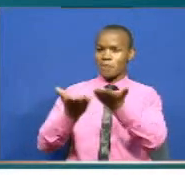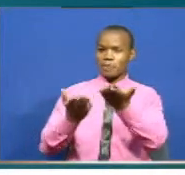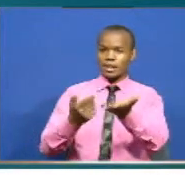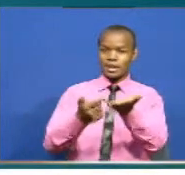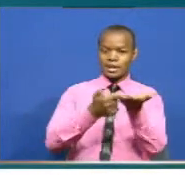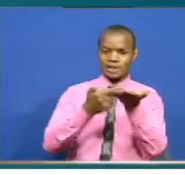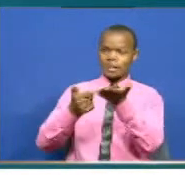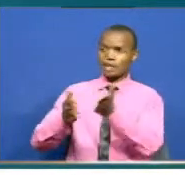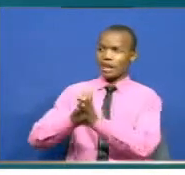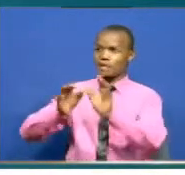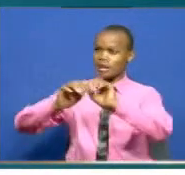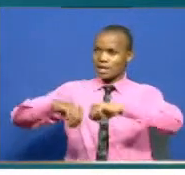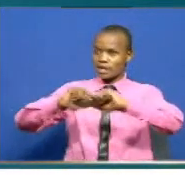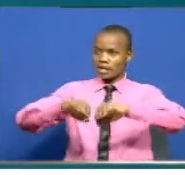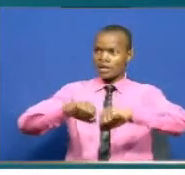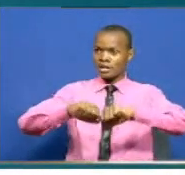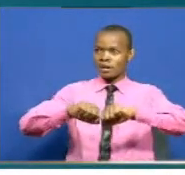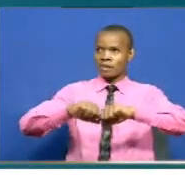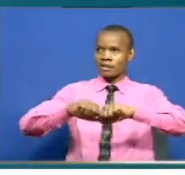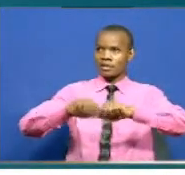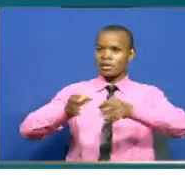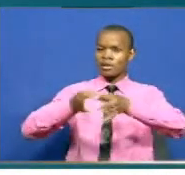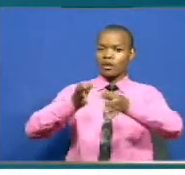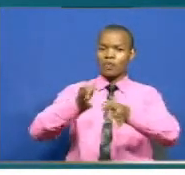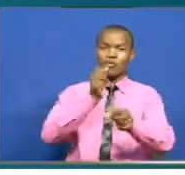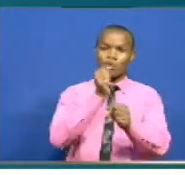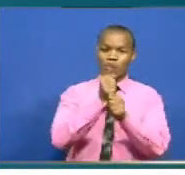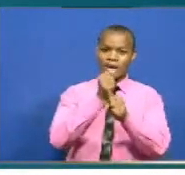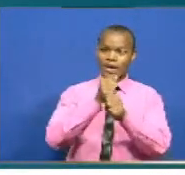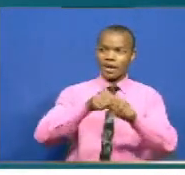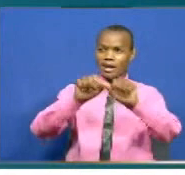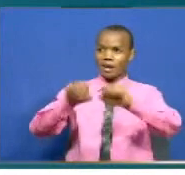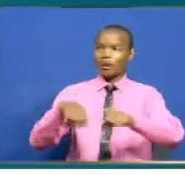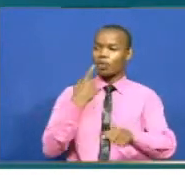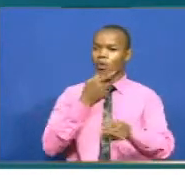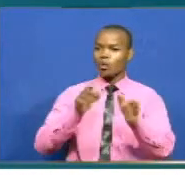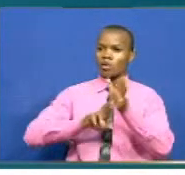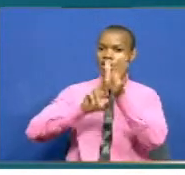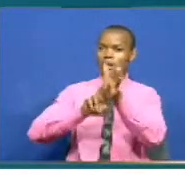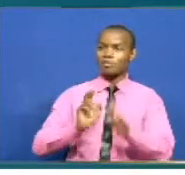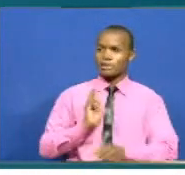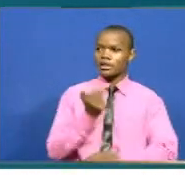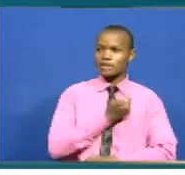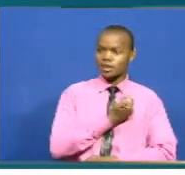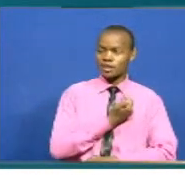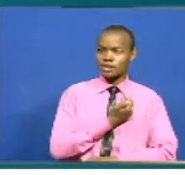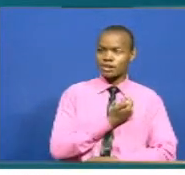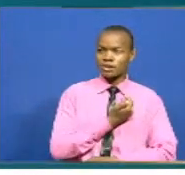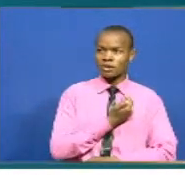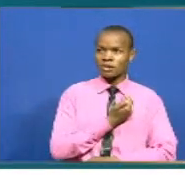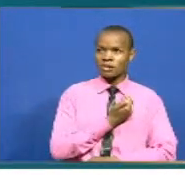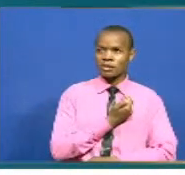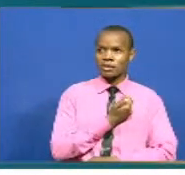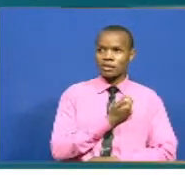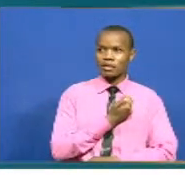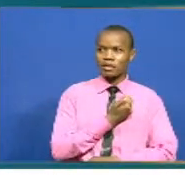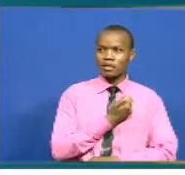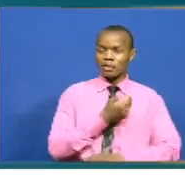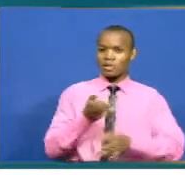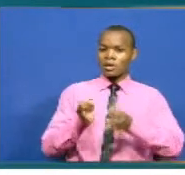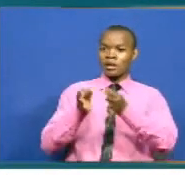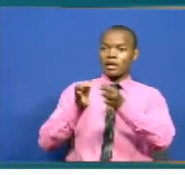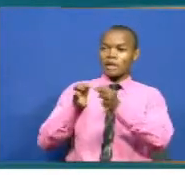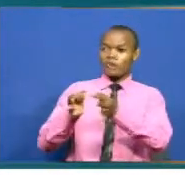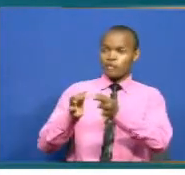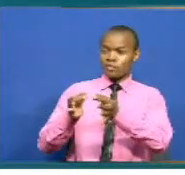in the sense that we will be working out or who represents us. Now, if I can shift that to the